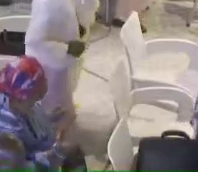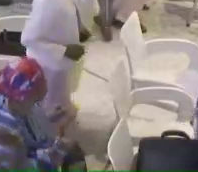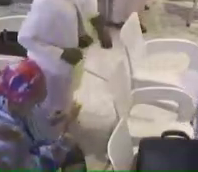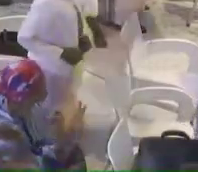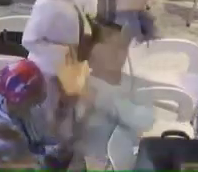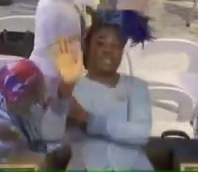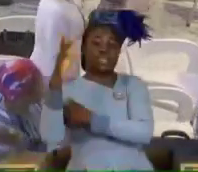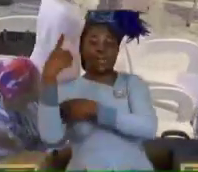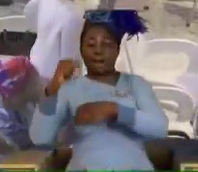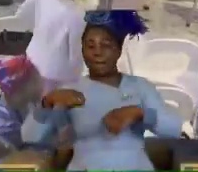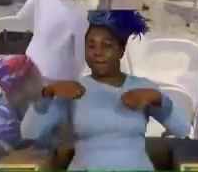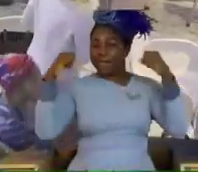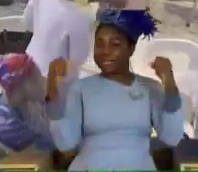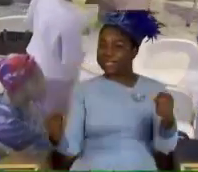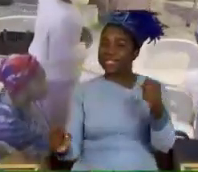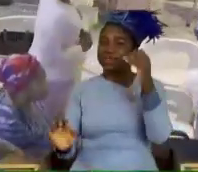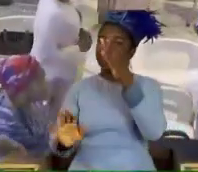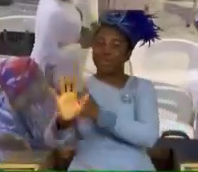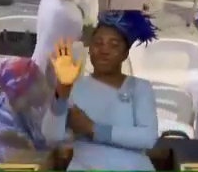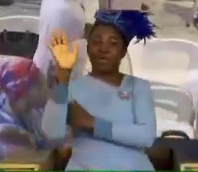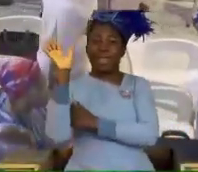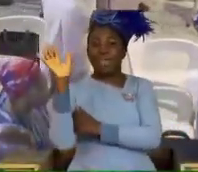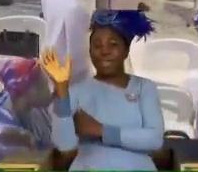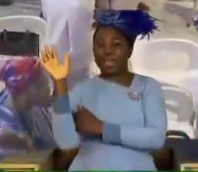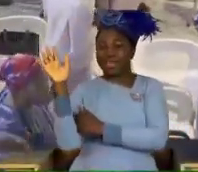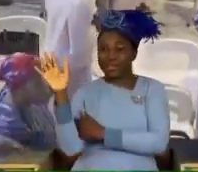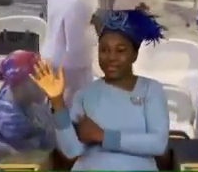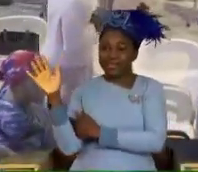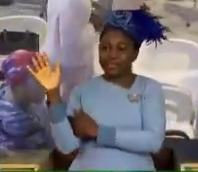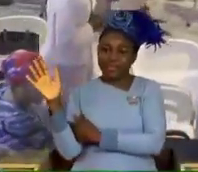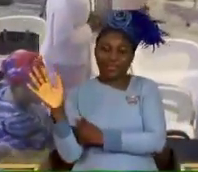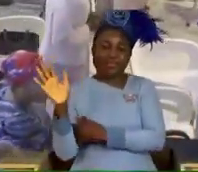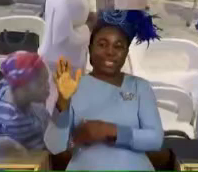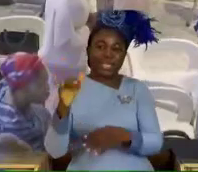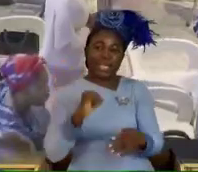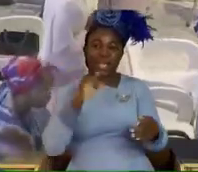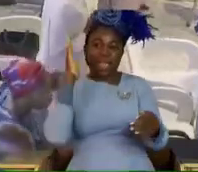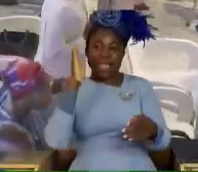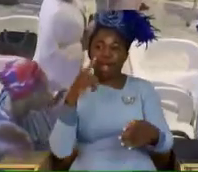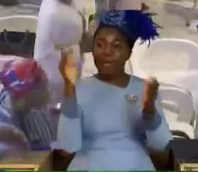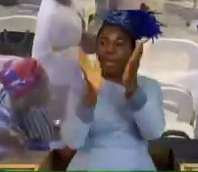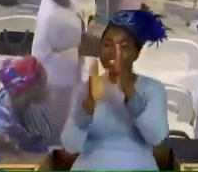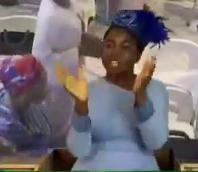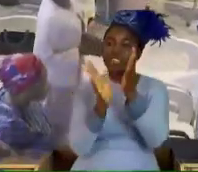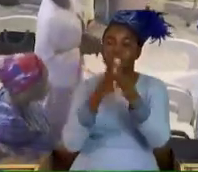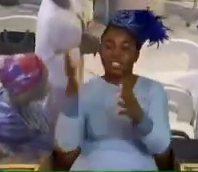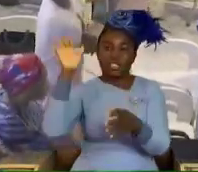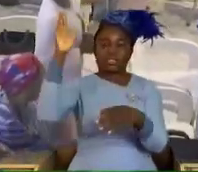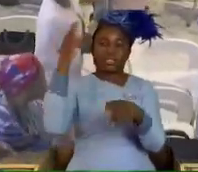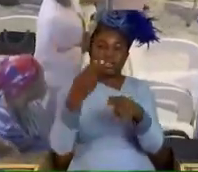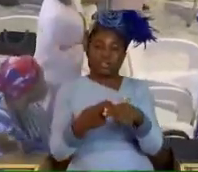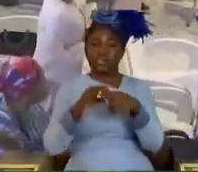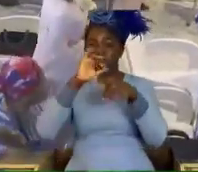God, the mighty God. I will praise your name,